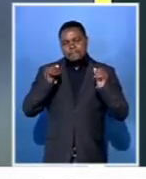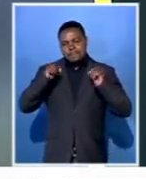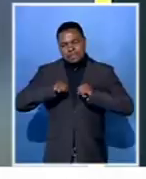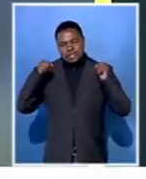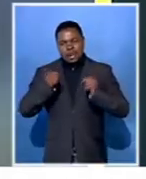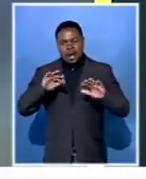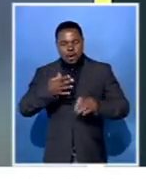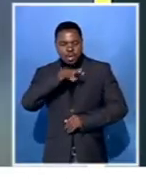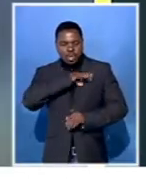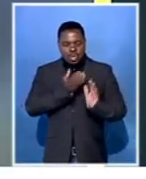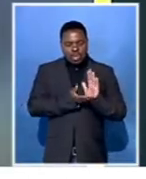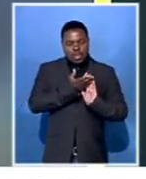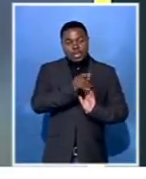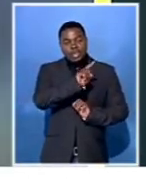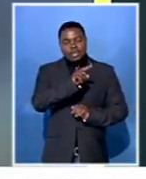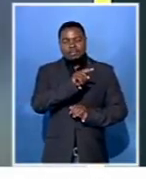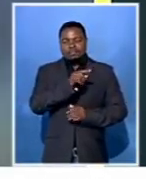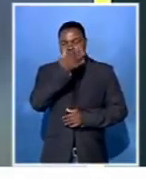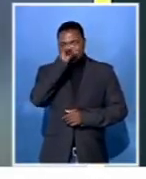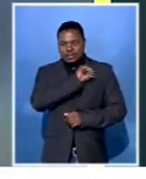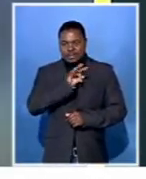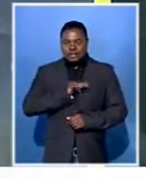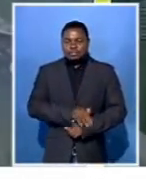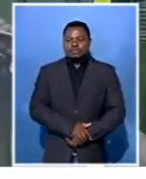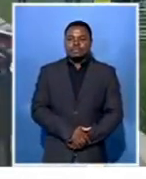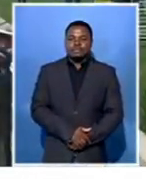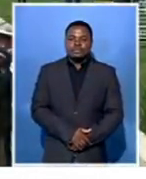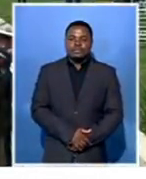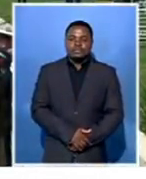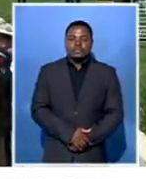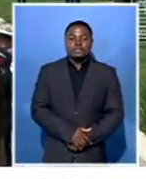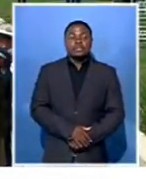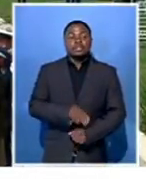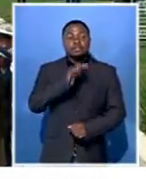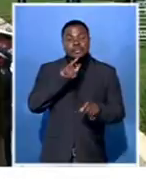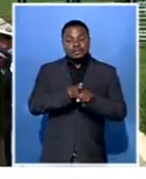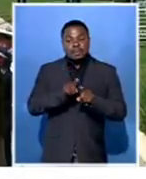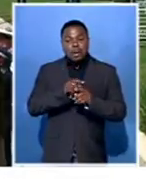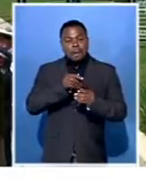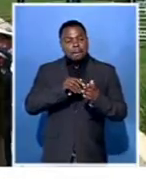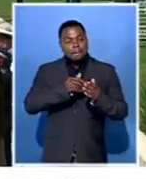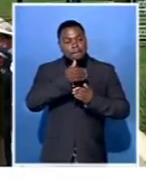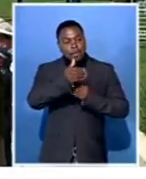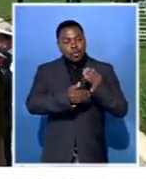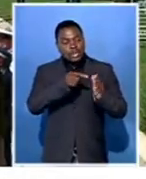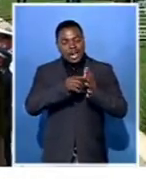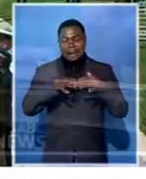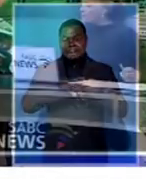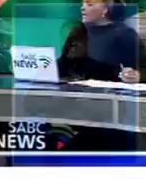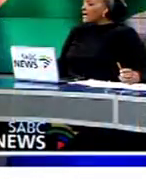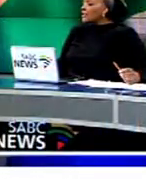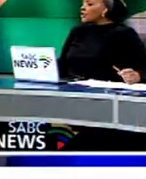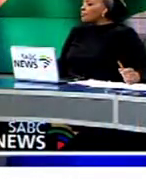salary raises for public servants. And this speaks to the processes that have been developed since then, since Dr.